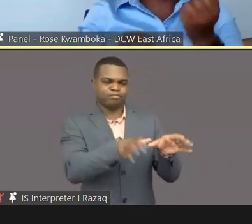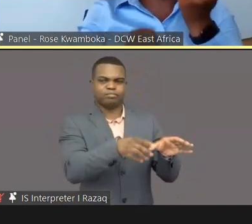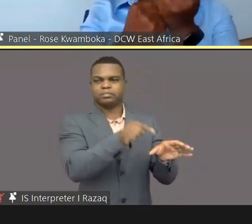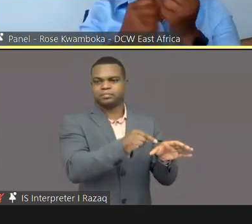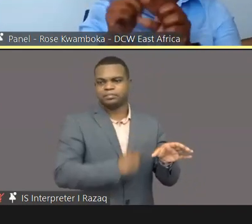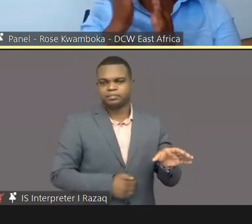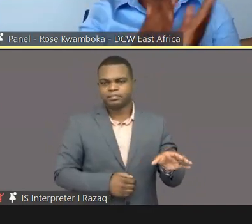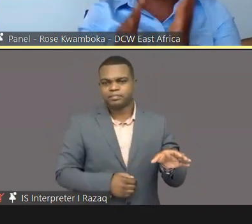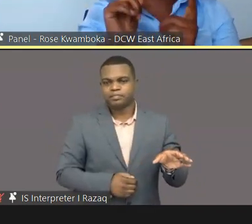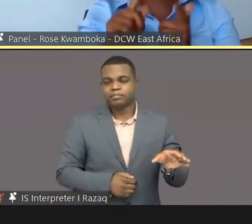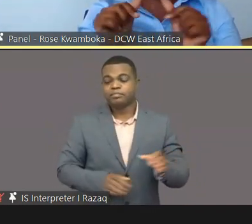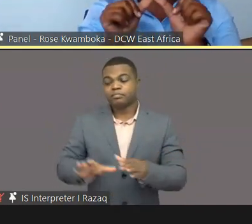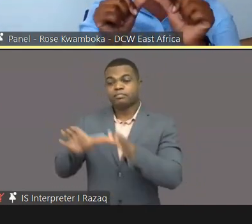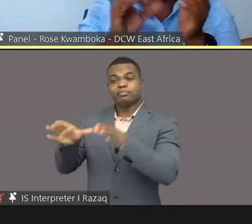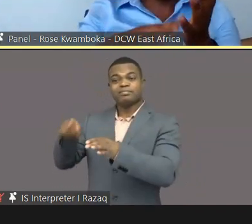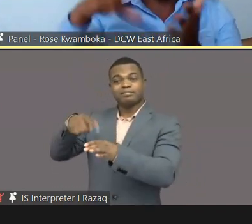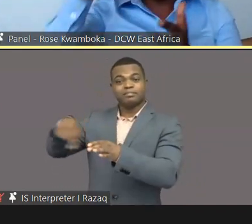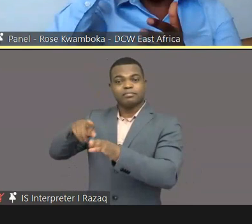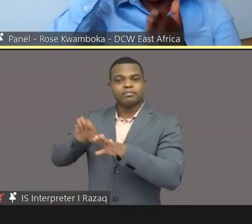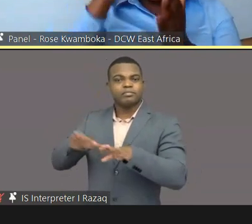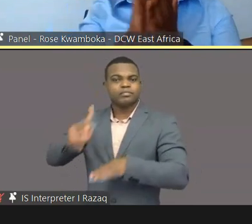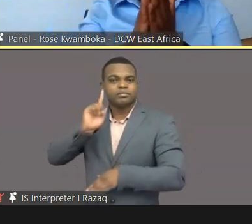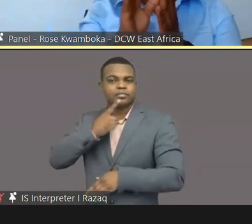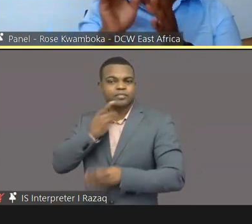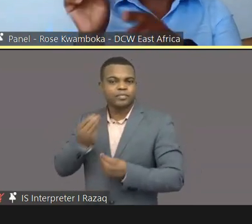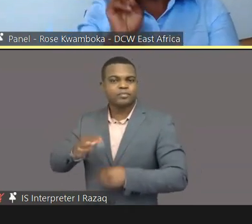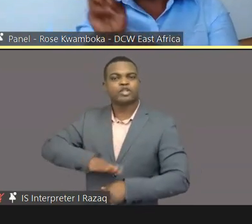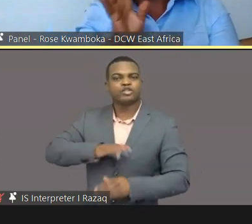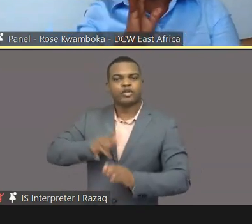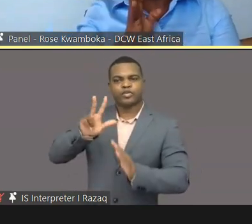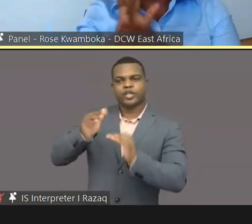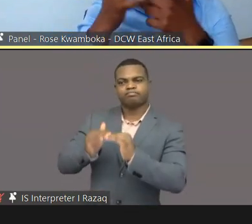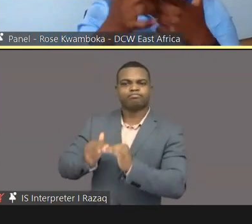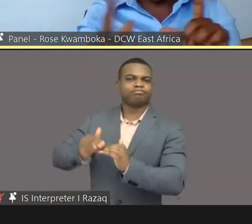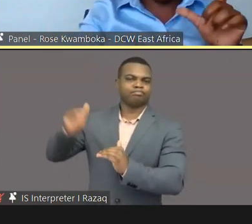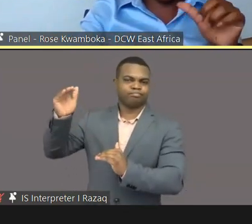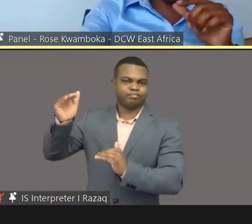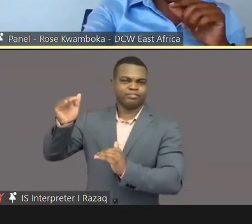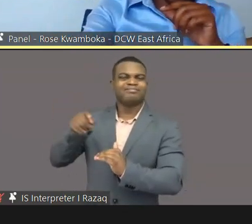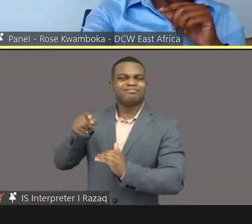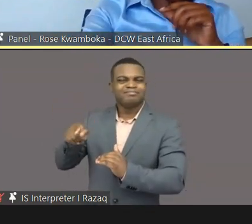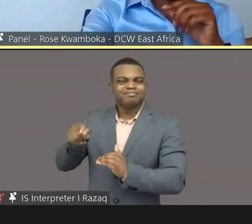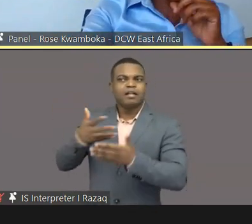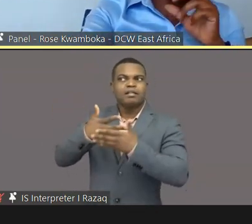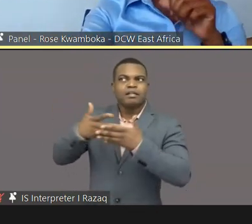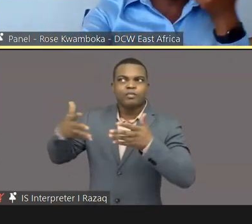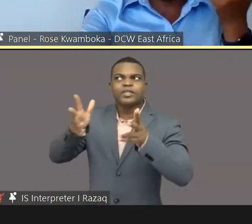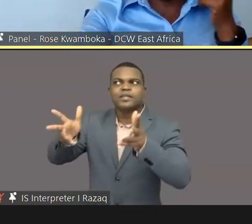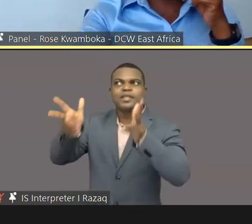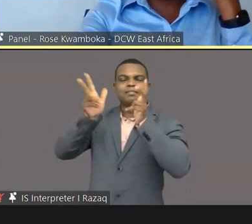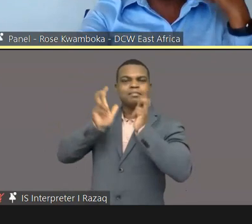They still need support in order to continue learning and using spoken language.